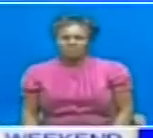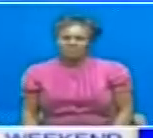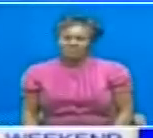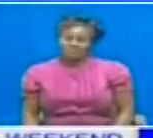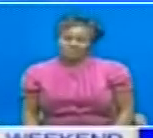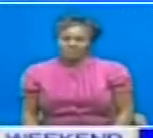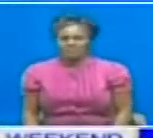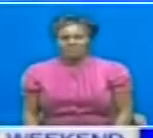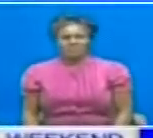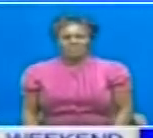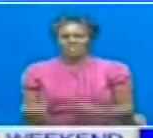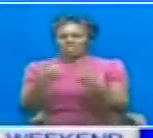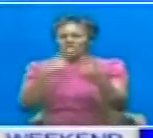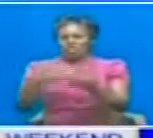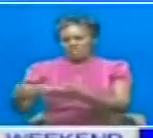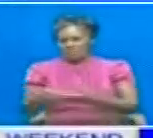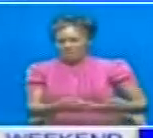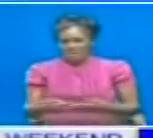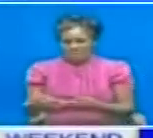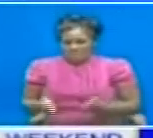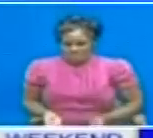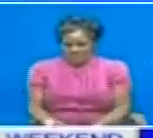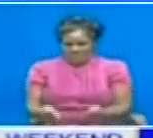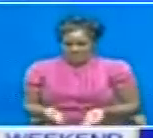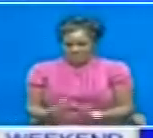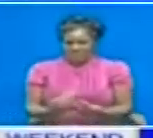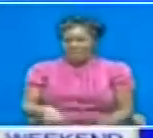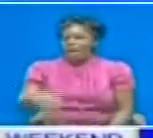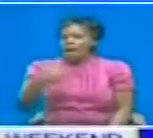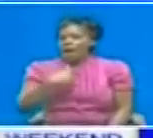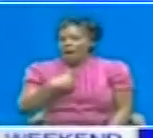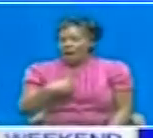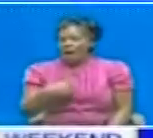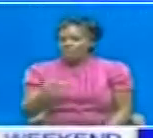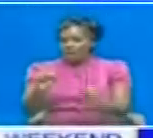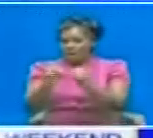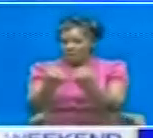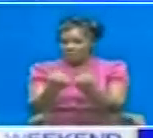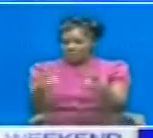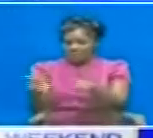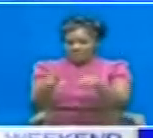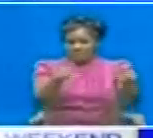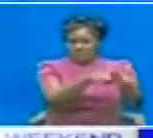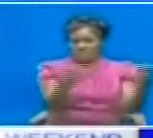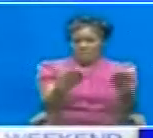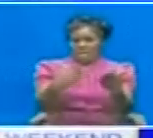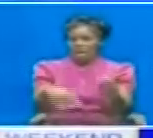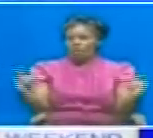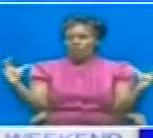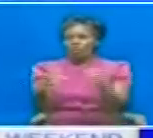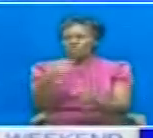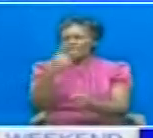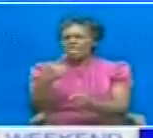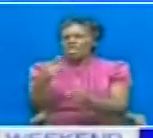All right, let's stick with talking about babies and childbirth for a while. Now, there has been a coincidence in Kakamega County that residents say